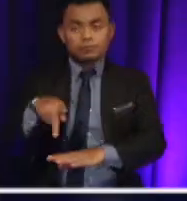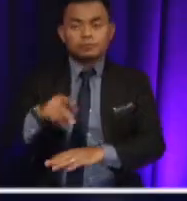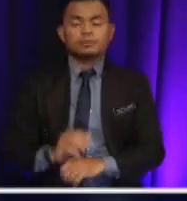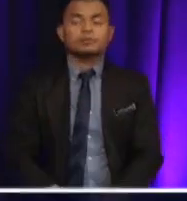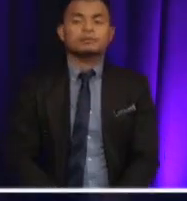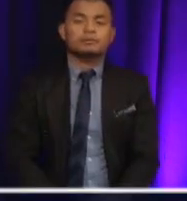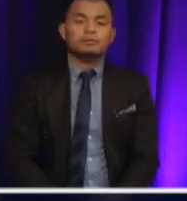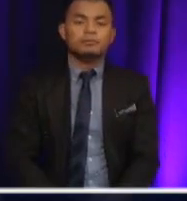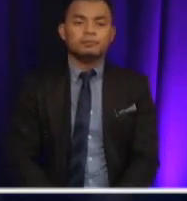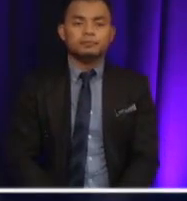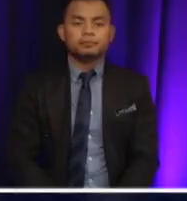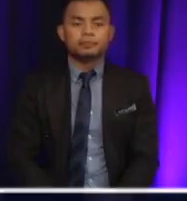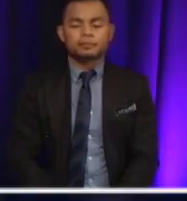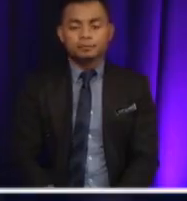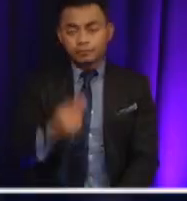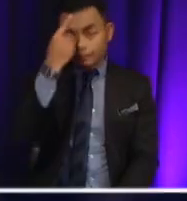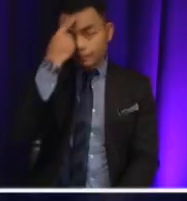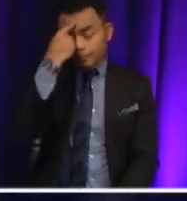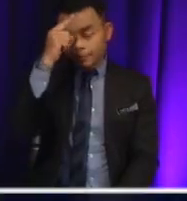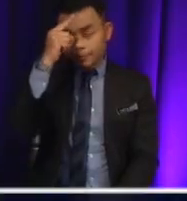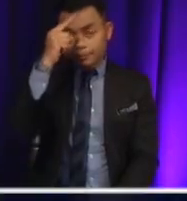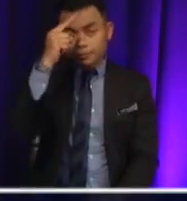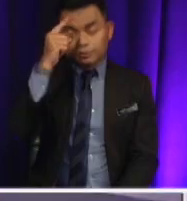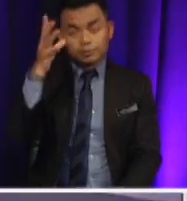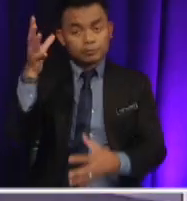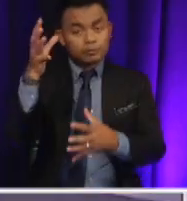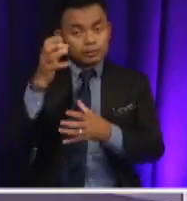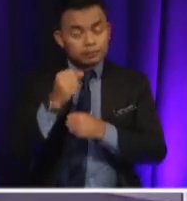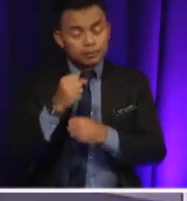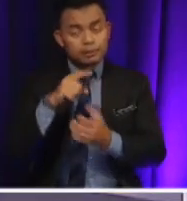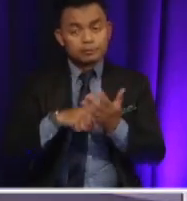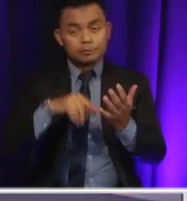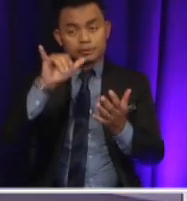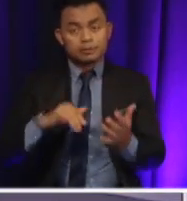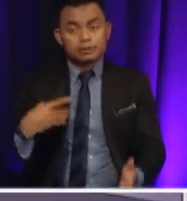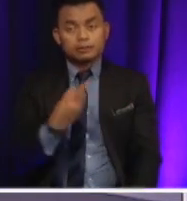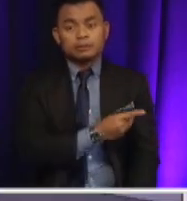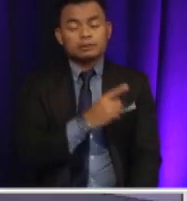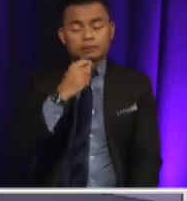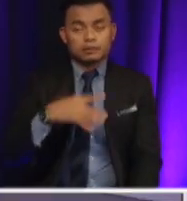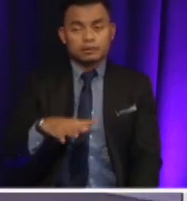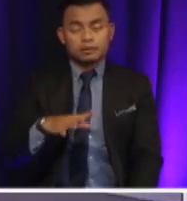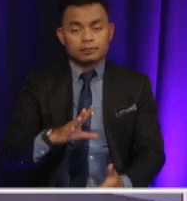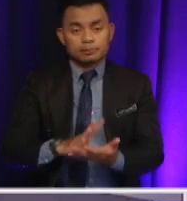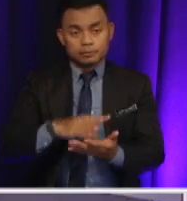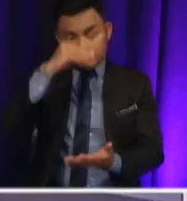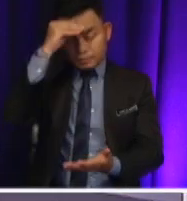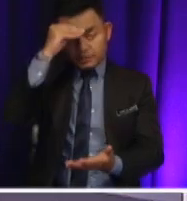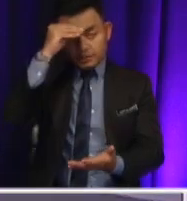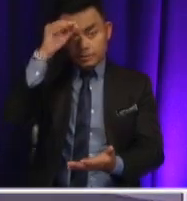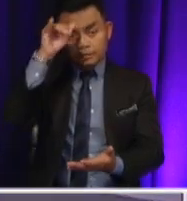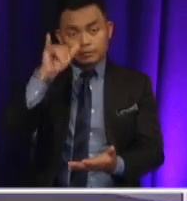Okay, to carry on with what we have done, which you did brilliantly, 1,000 million